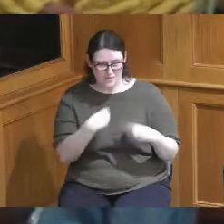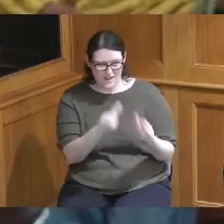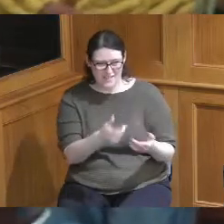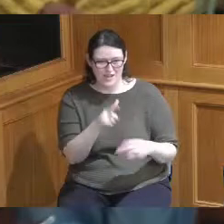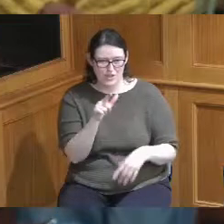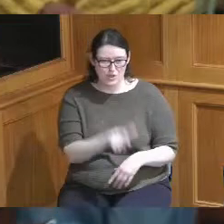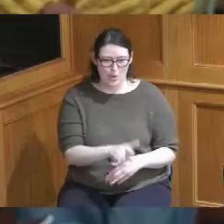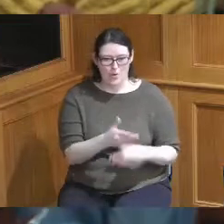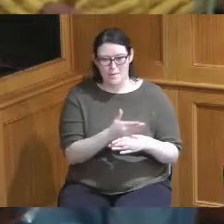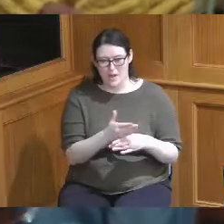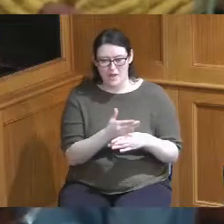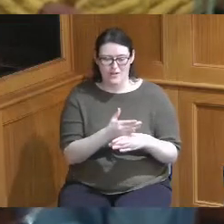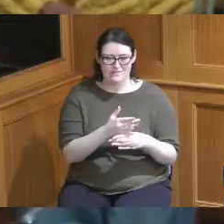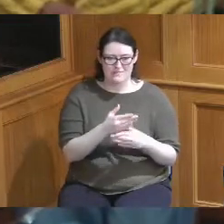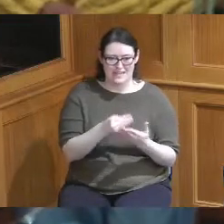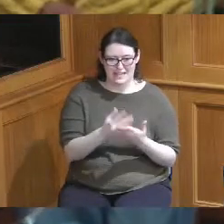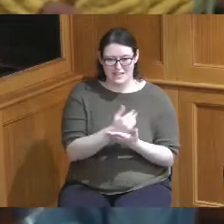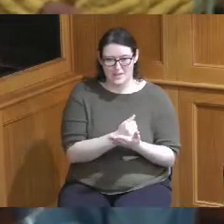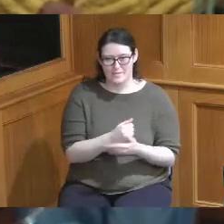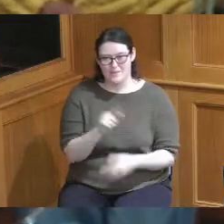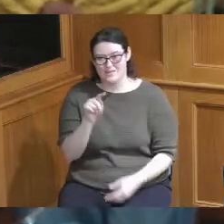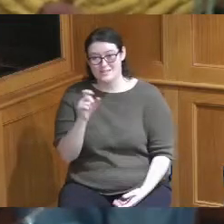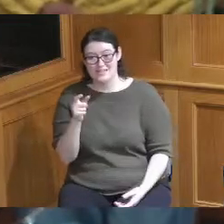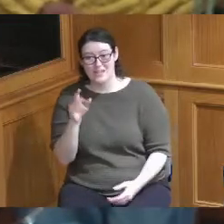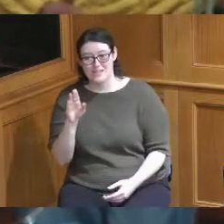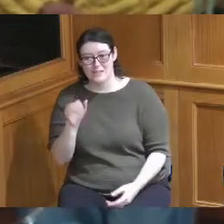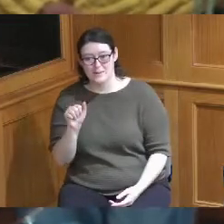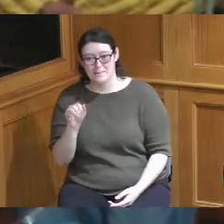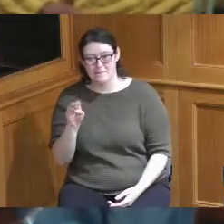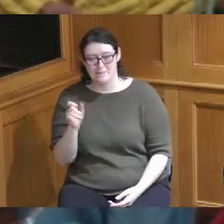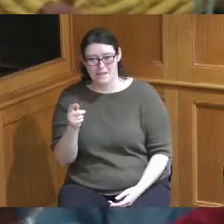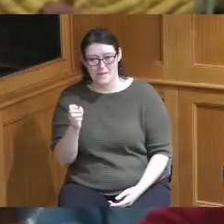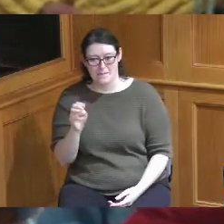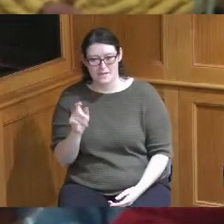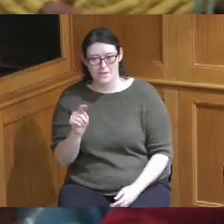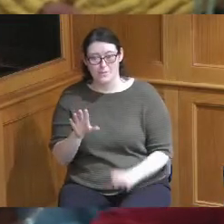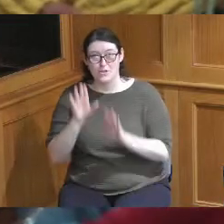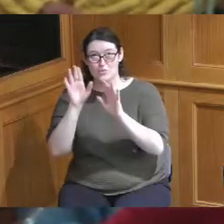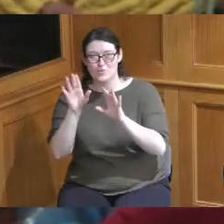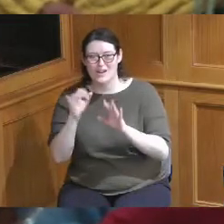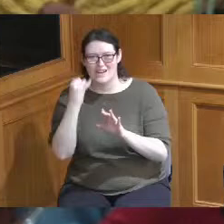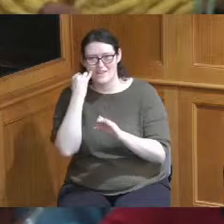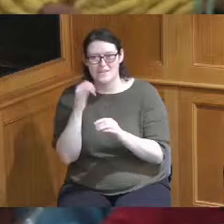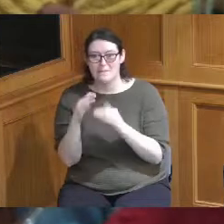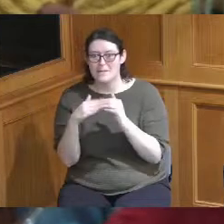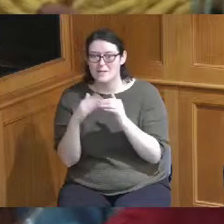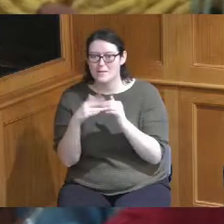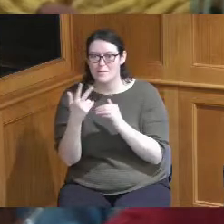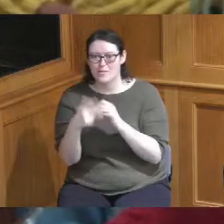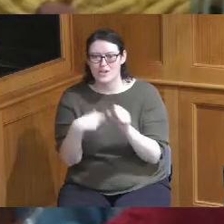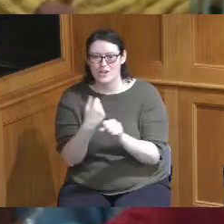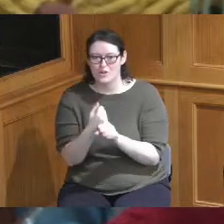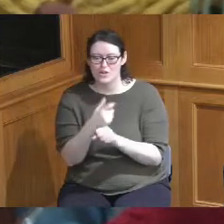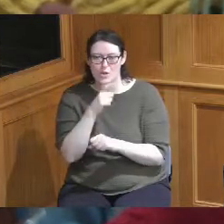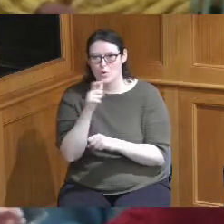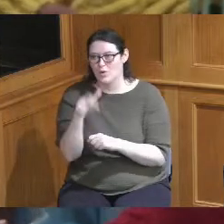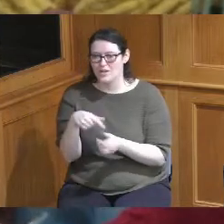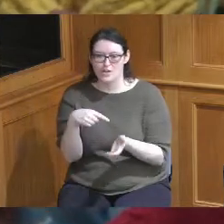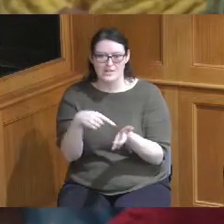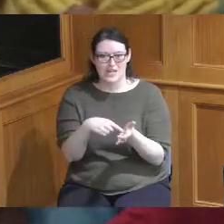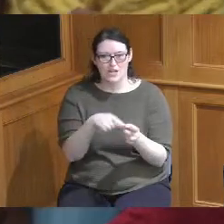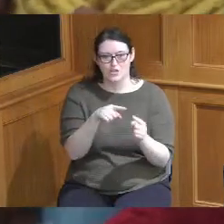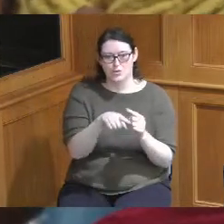So that's kind of my take. Tax abatements would be great if they last at least 3 years, then they do not have to go into debt to